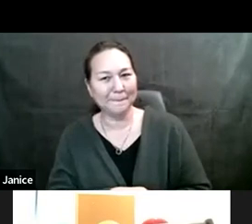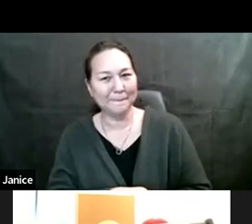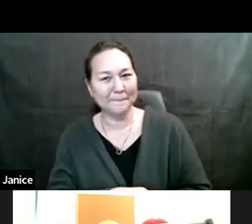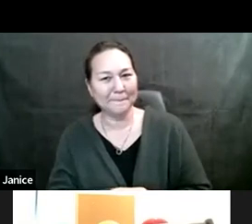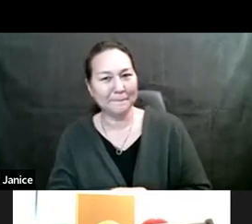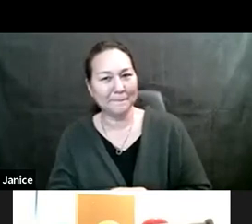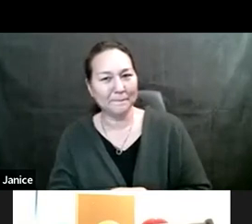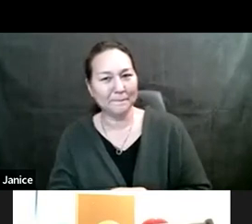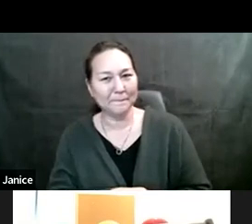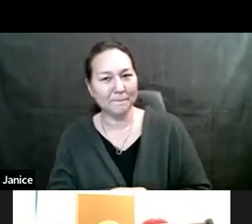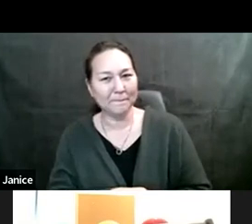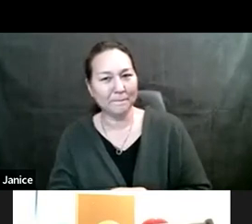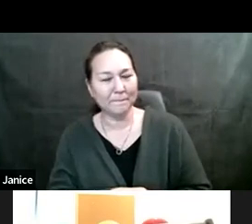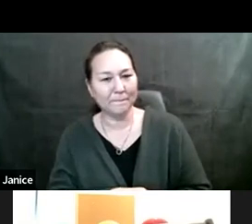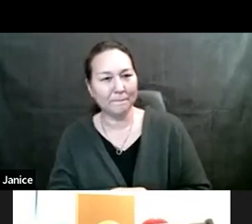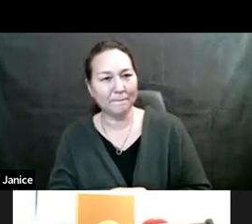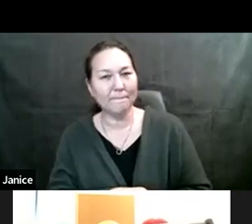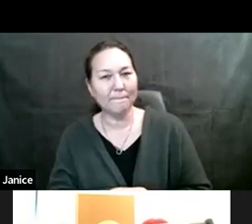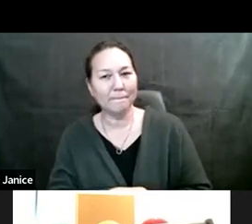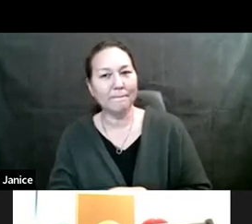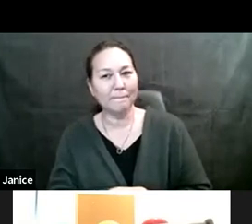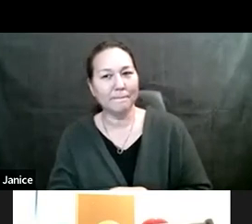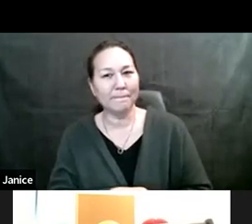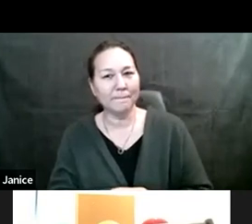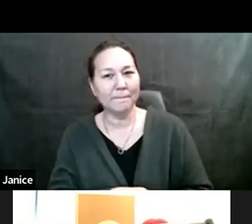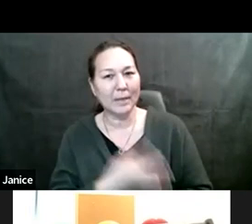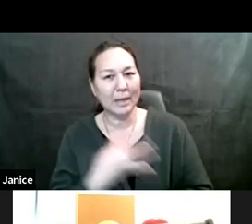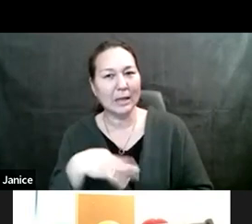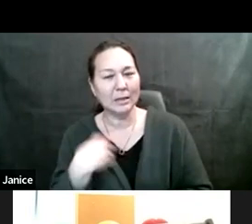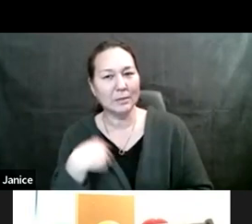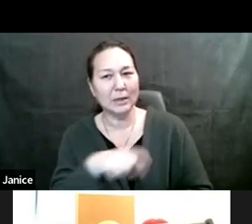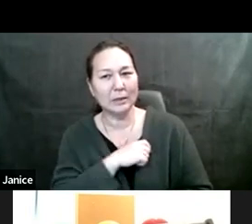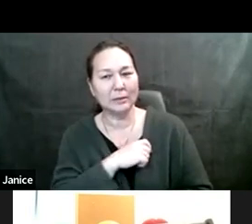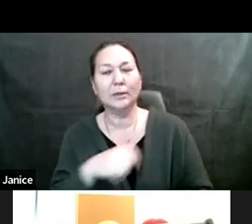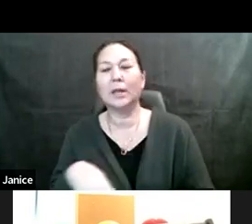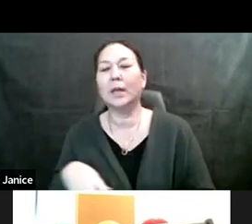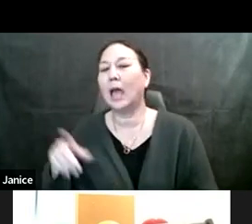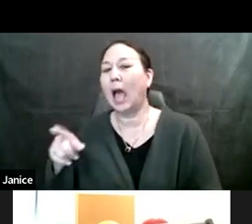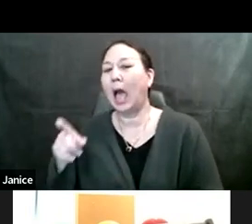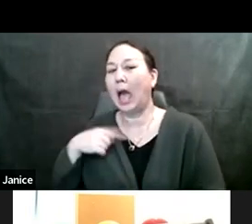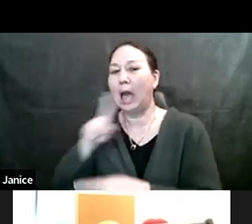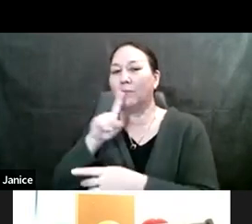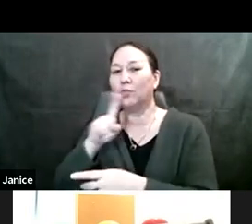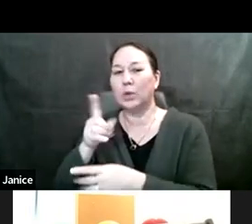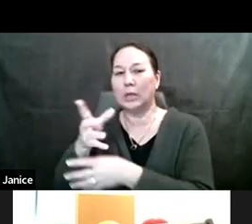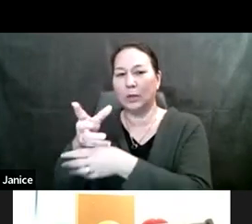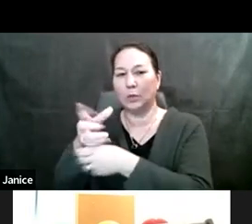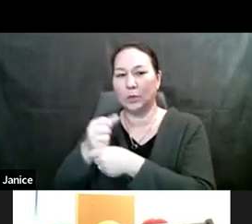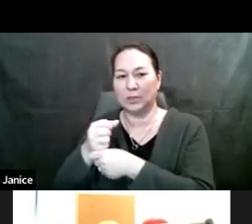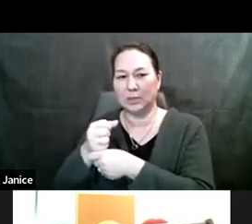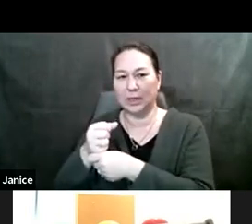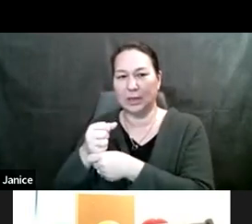I've had connection with many schools which will not receive Cuts in their budgets and that's